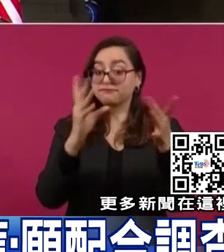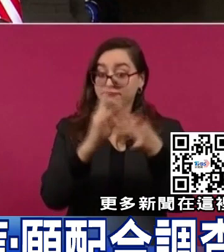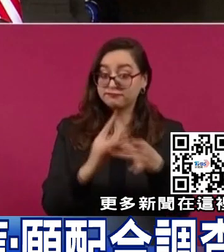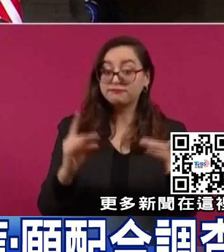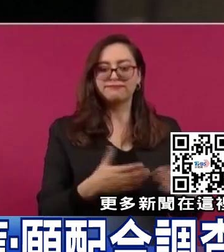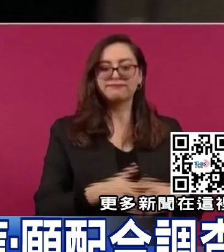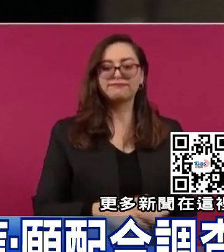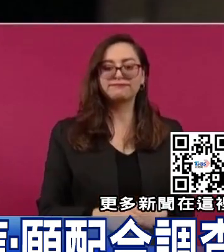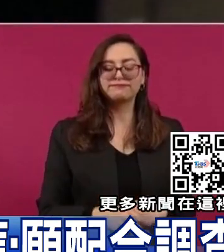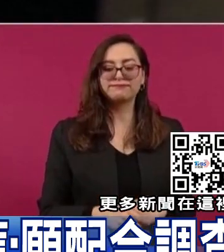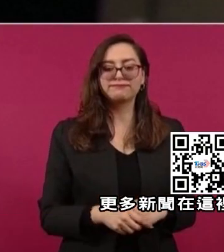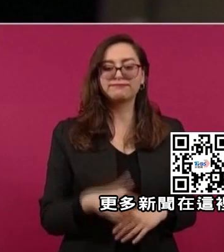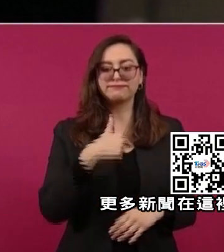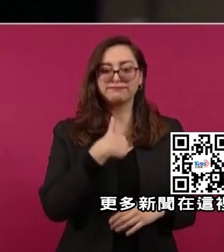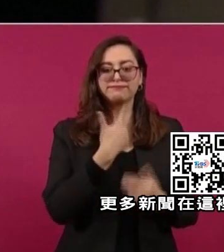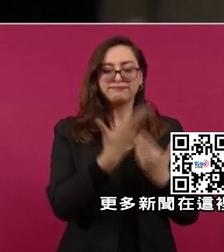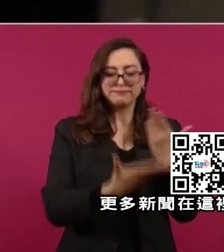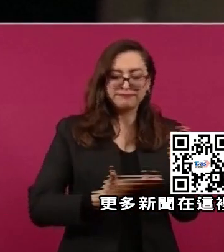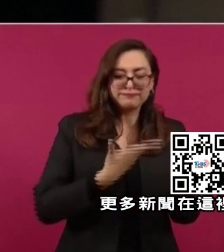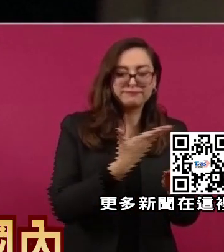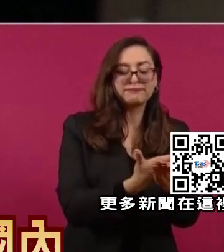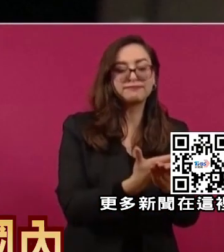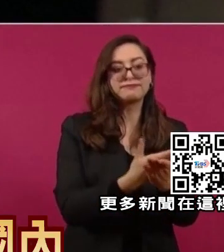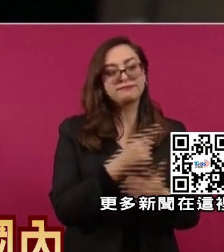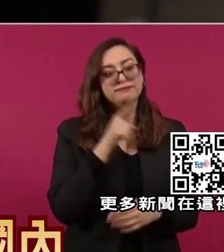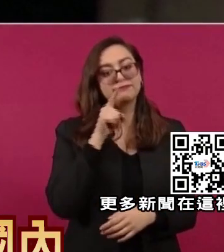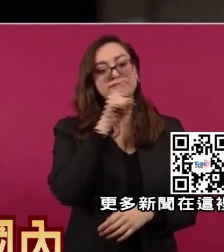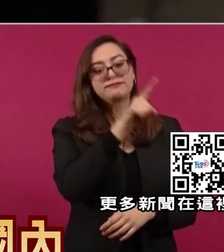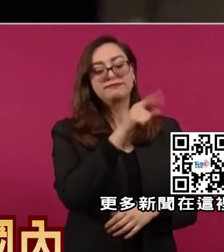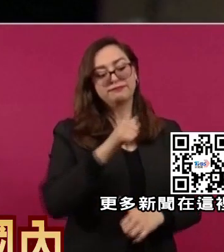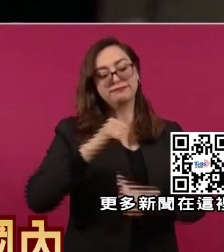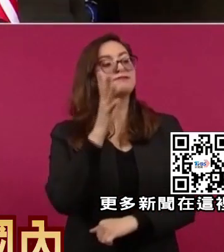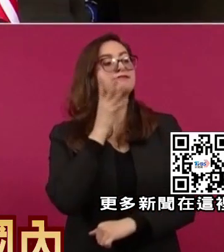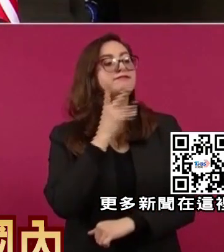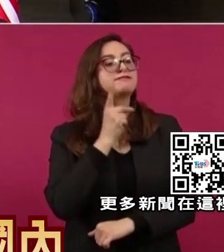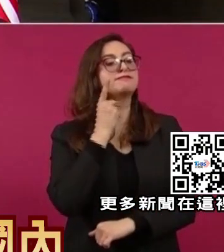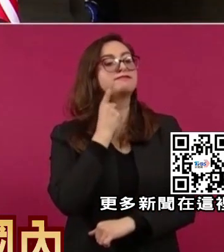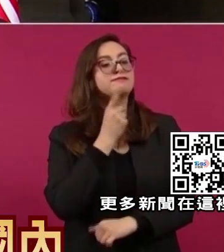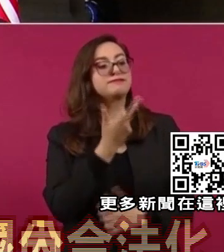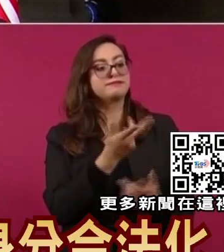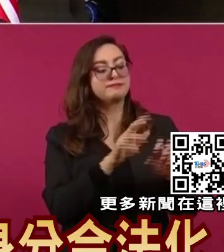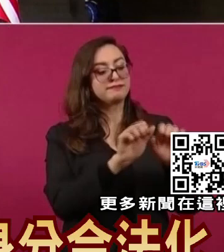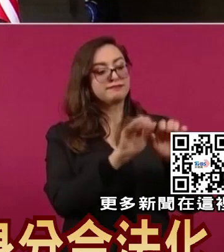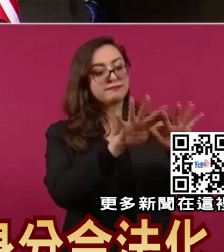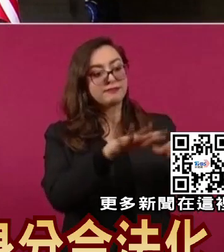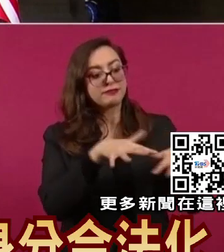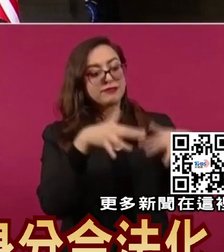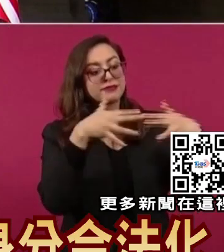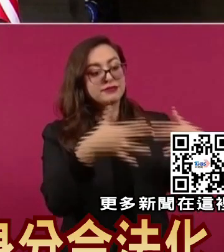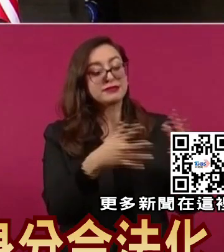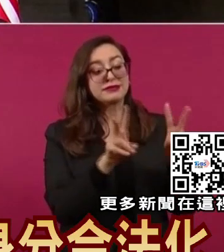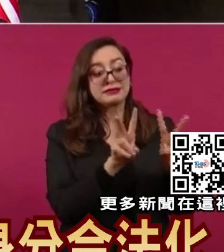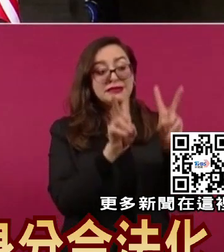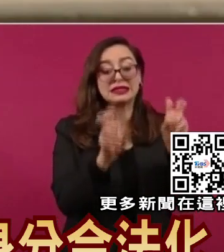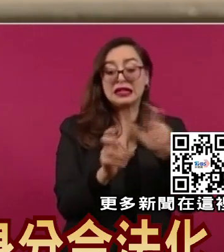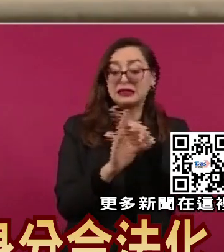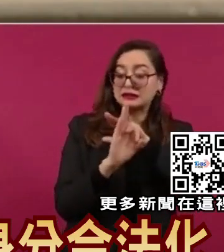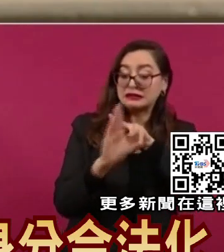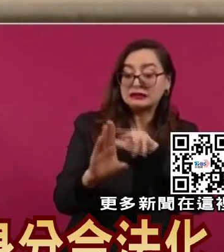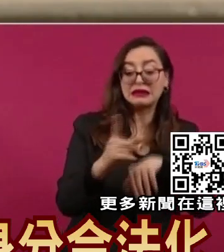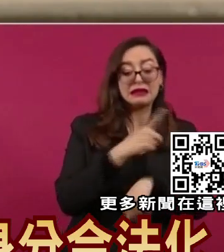Presidente Biden, le he pedido que insista ante el Congreso de Estados Unidos para regularizar la situación